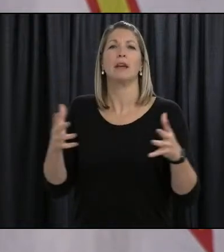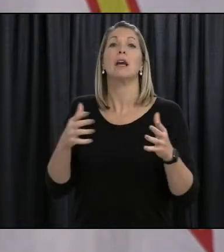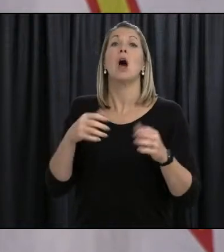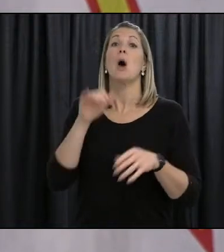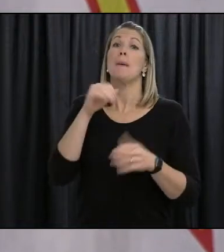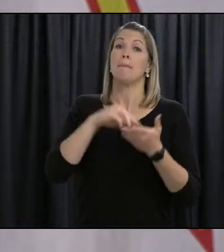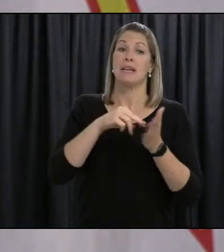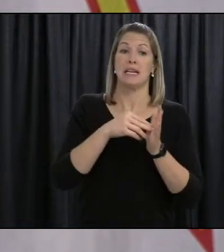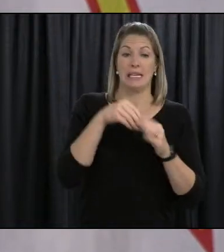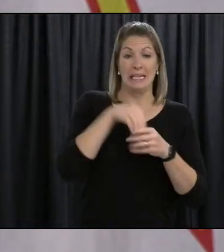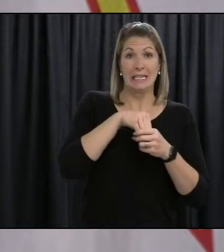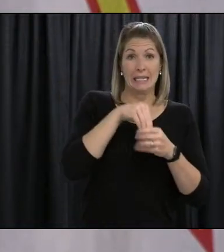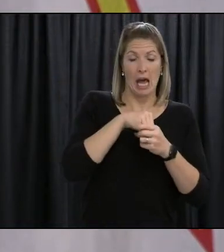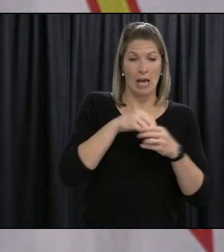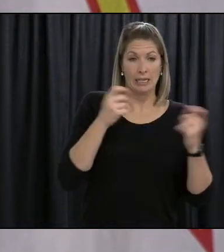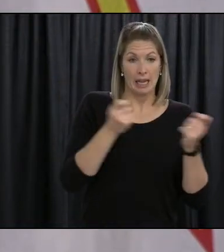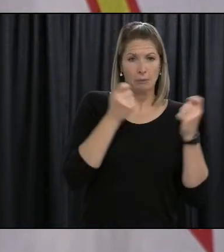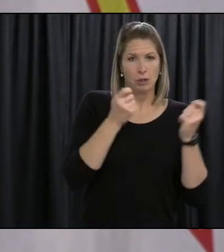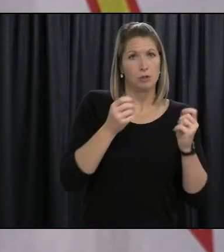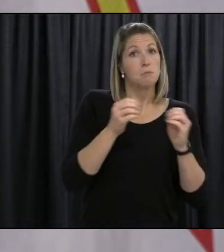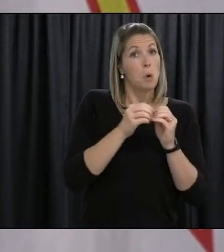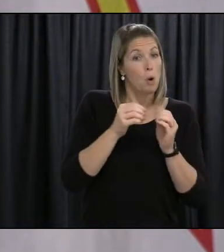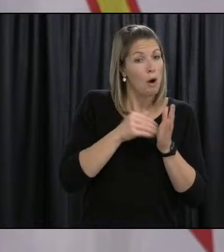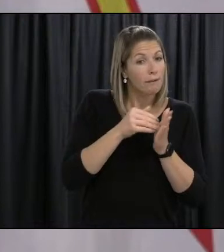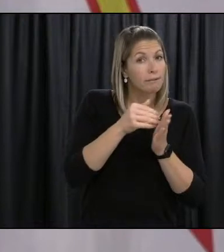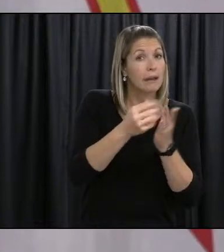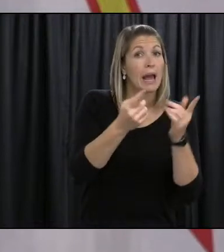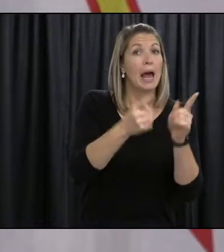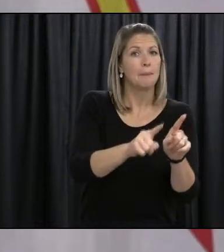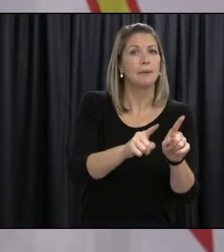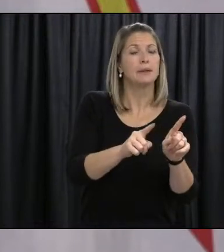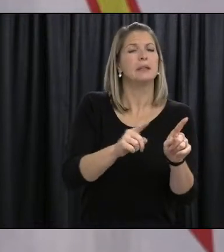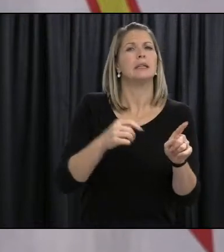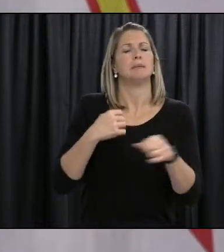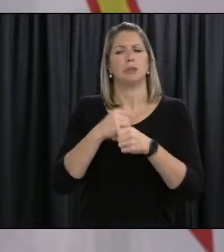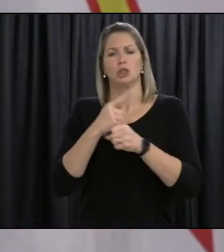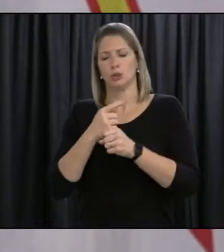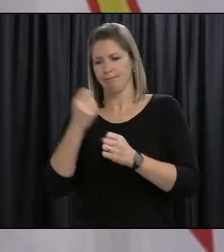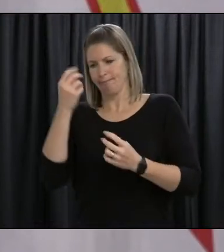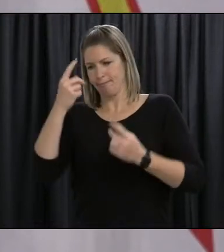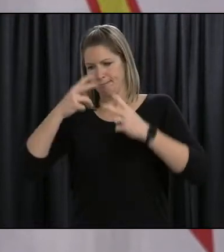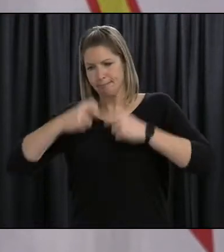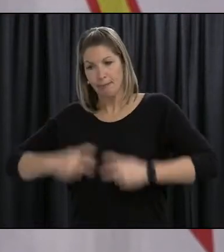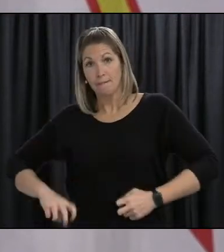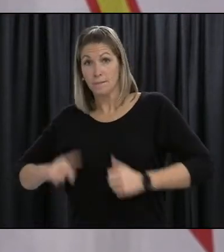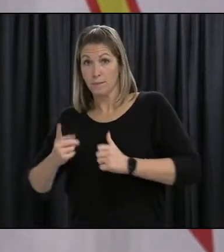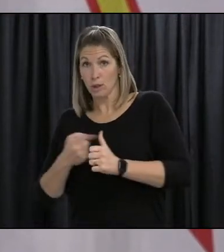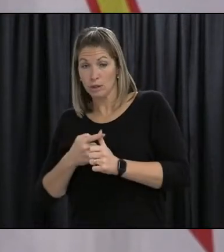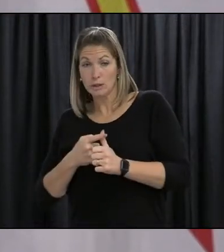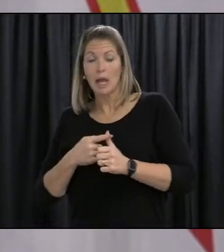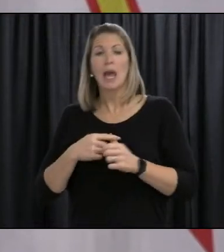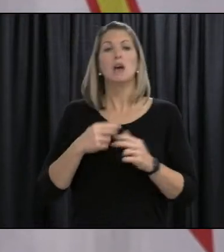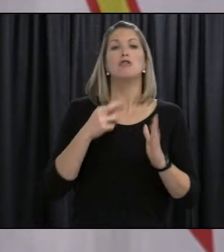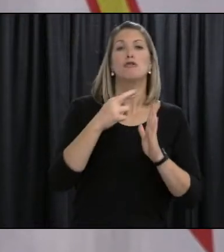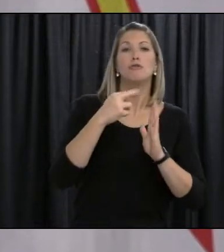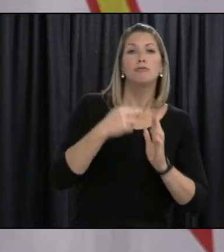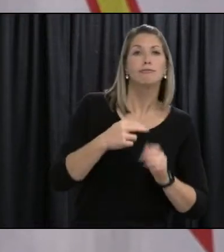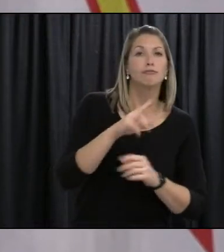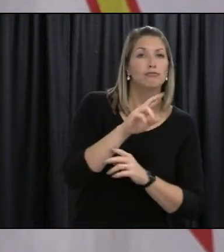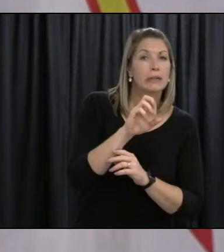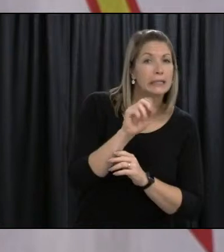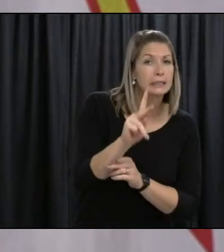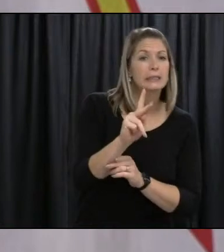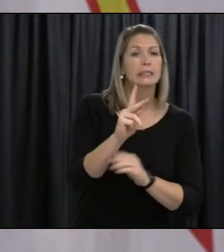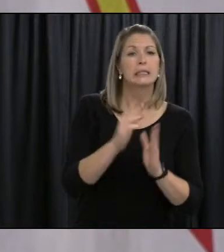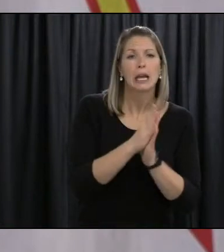should carefully consider the risk associated with any events before they attend. No individual or family faces the